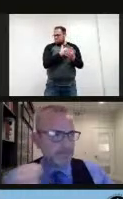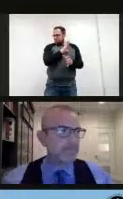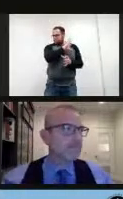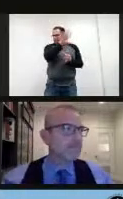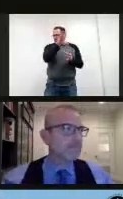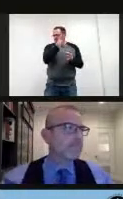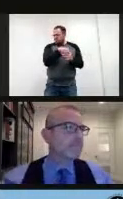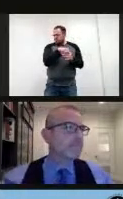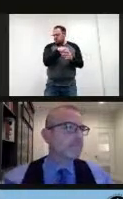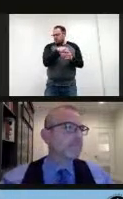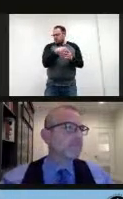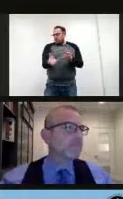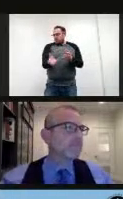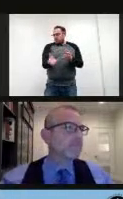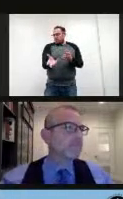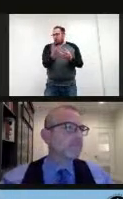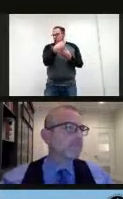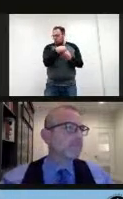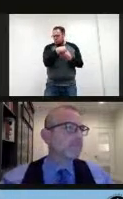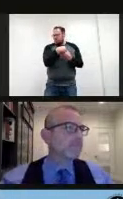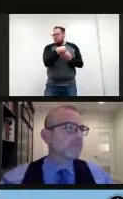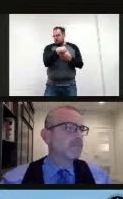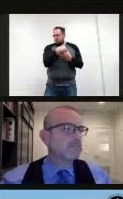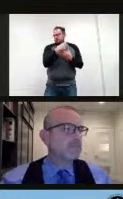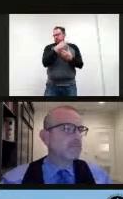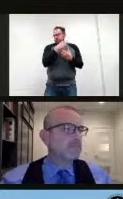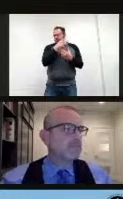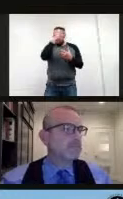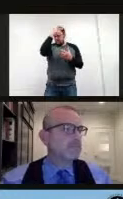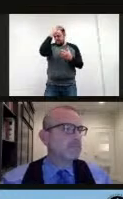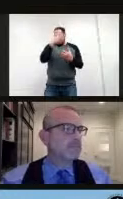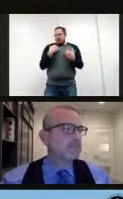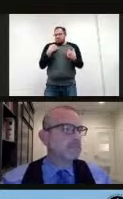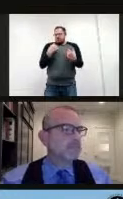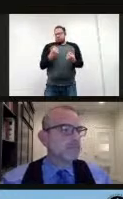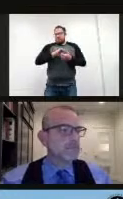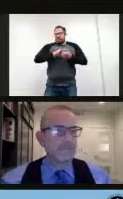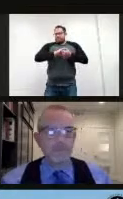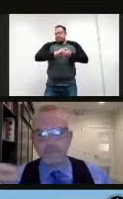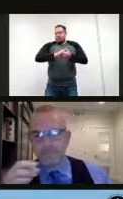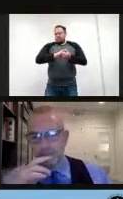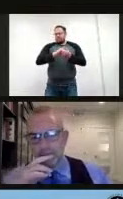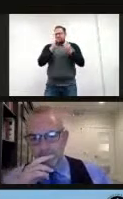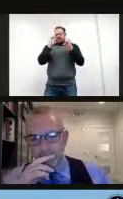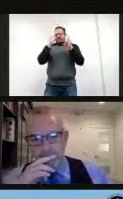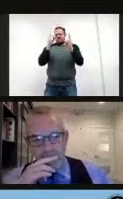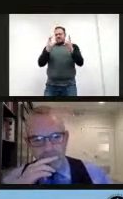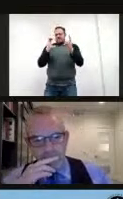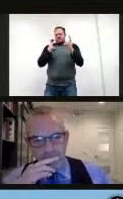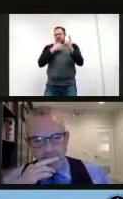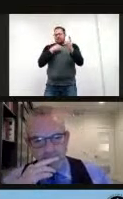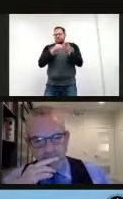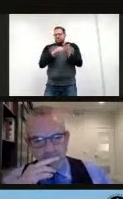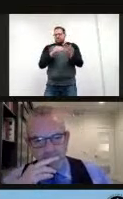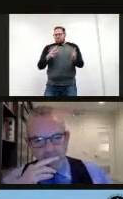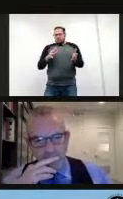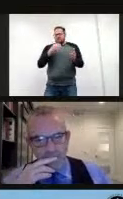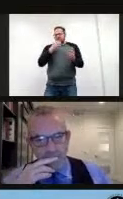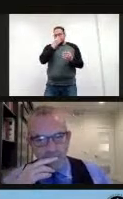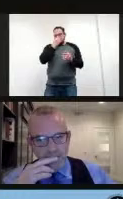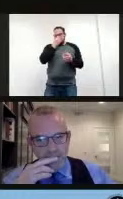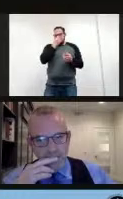incorporate or include parents as strong partners of the education of our students.